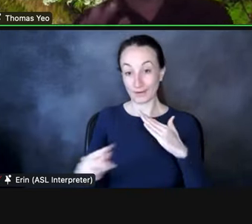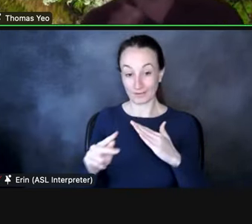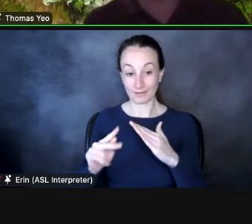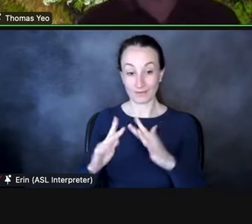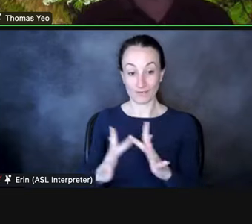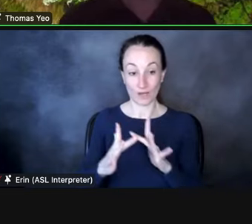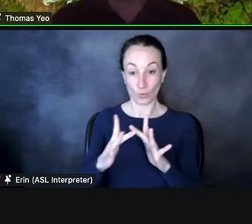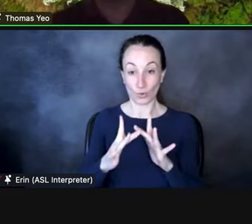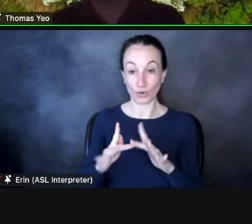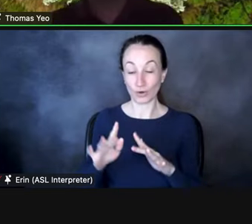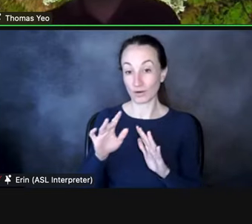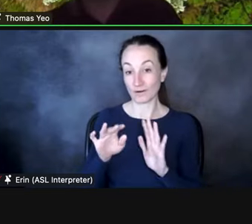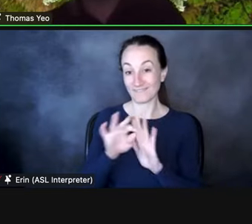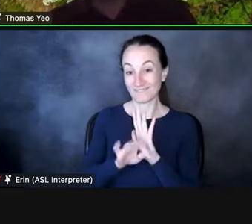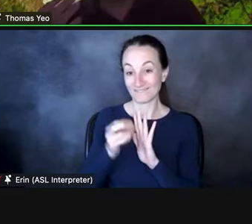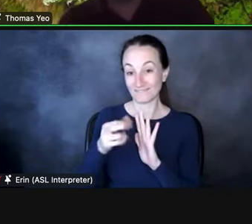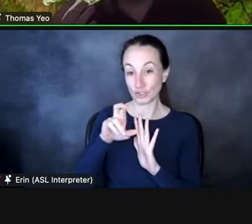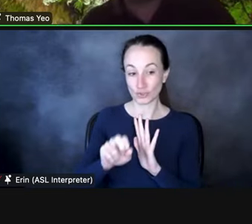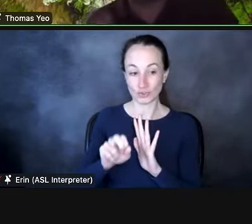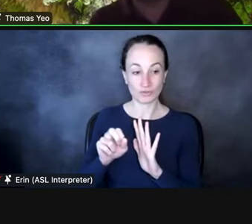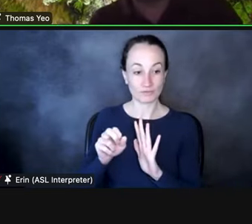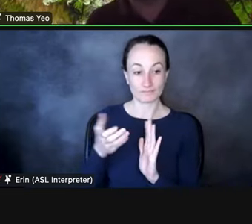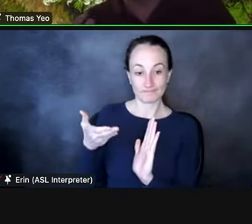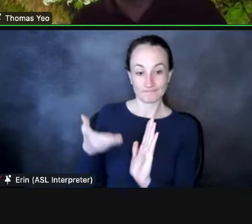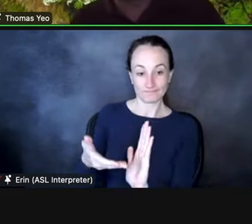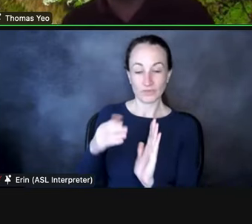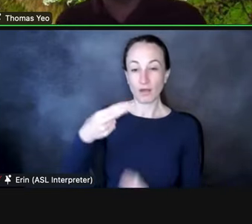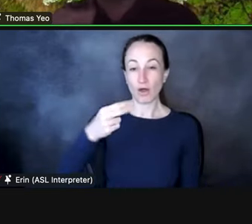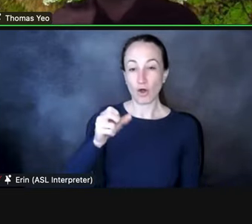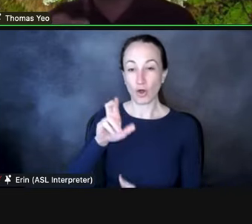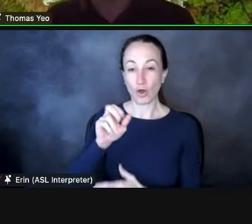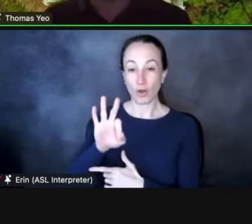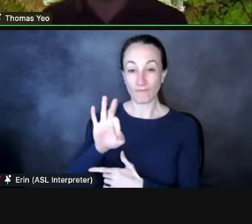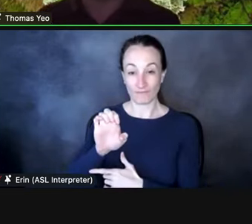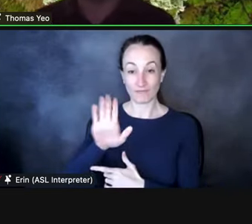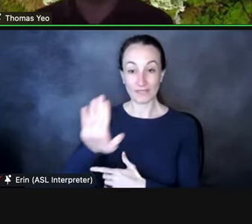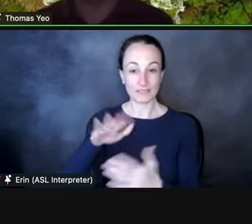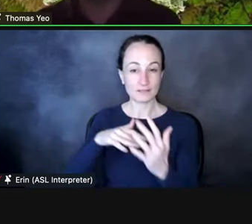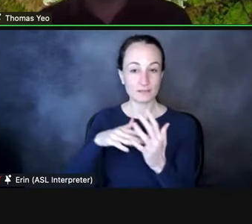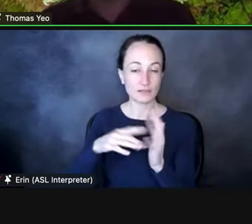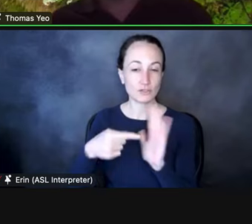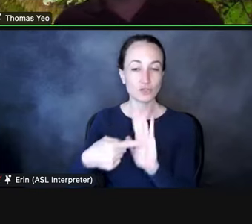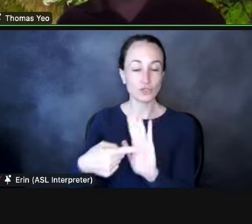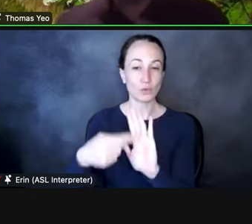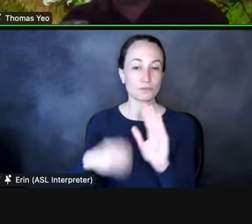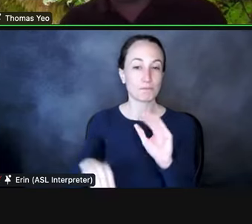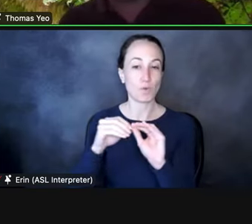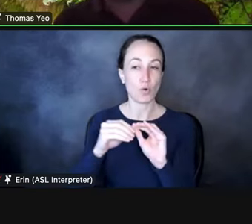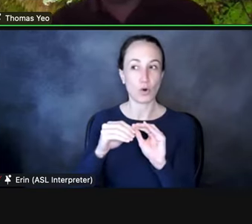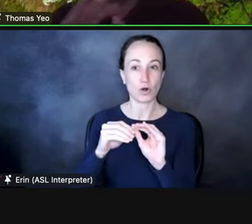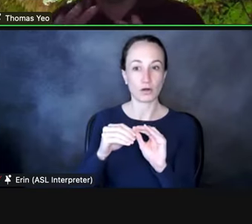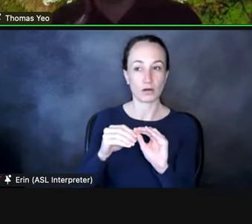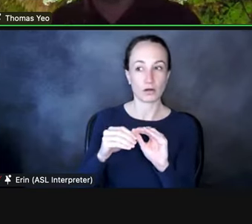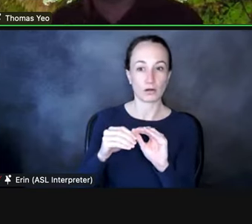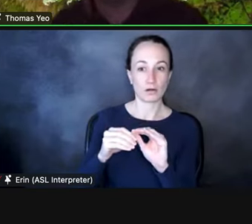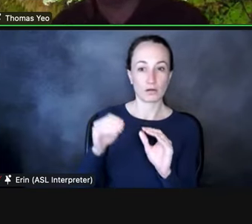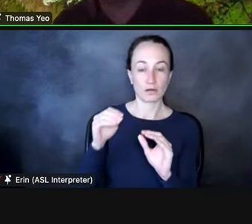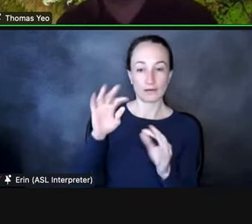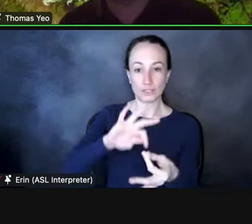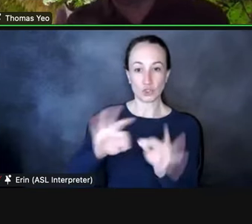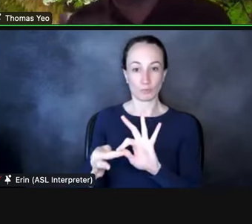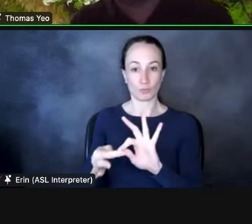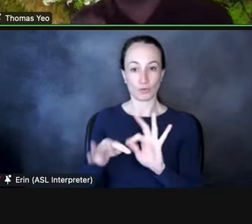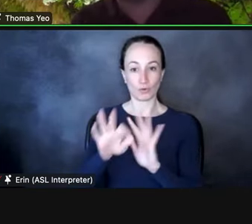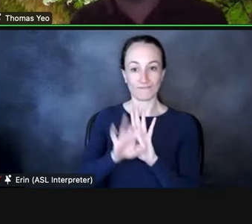So as shown in Stefan's study, his approach is able to yield more interpretable features. And indeed, when we use Stefan's